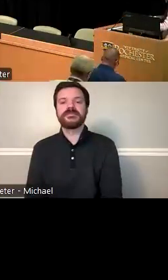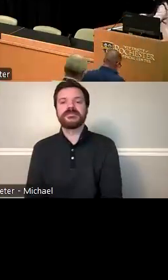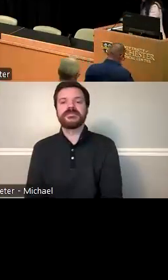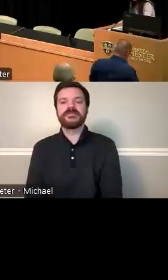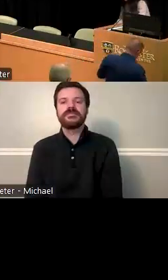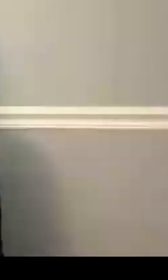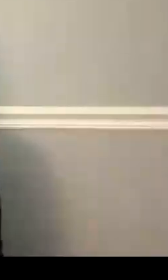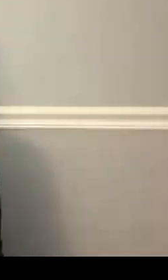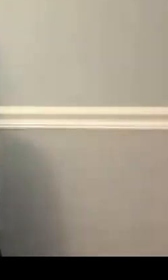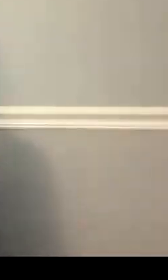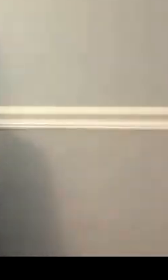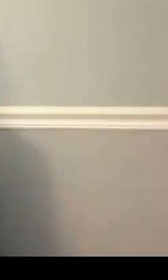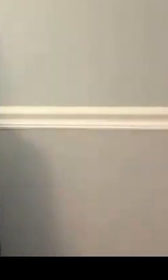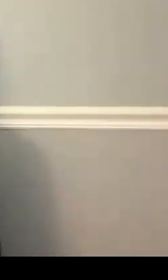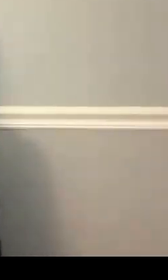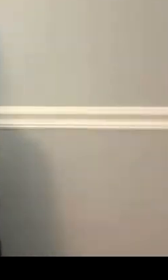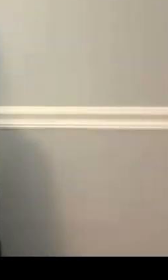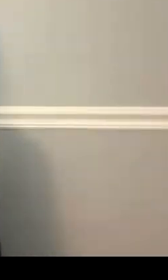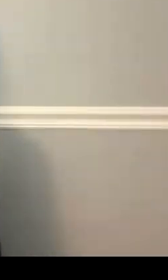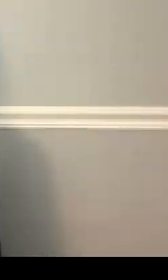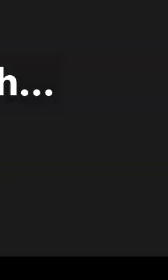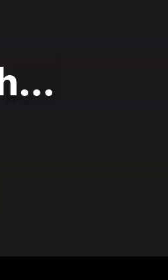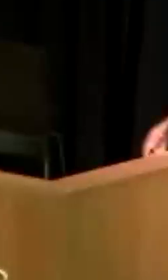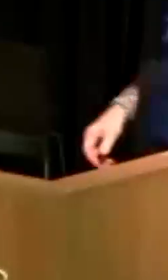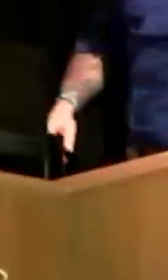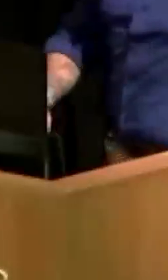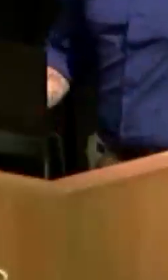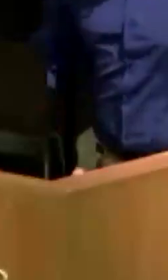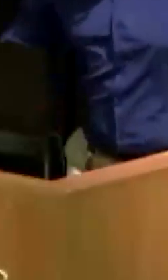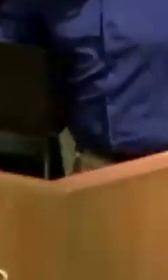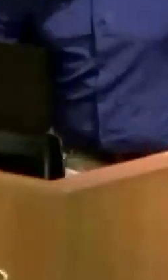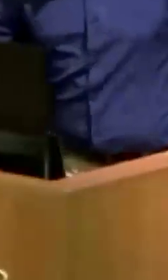Thank you.